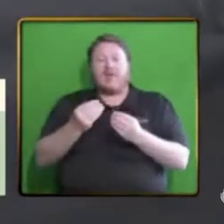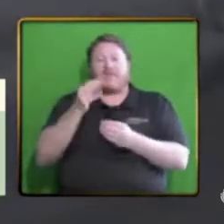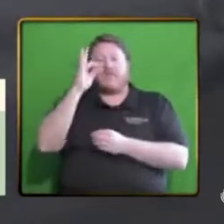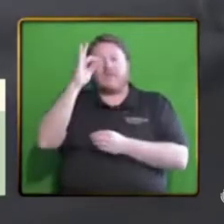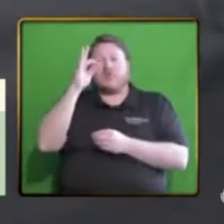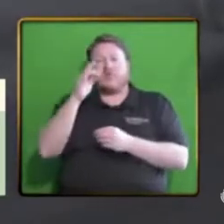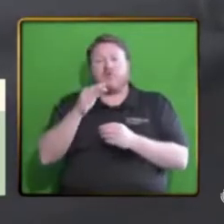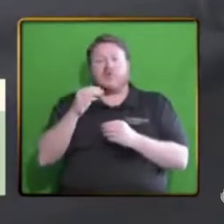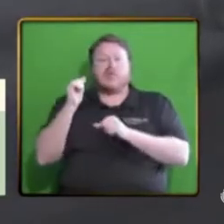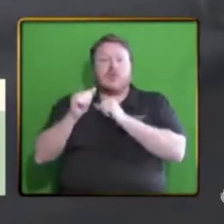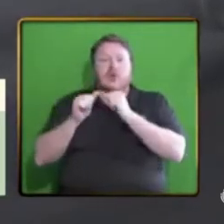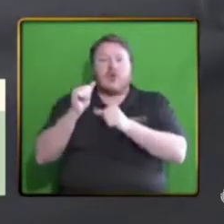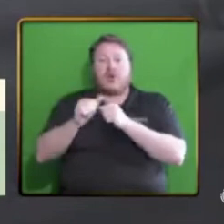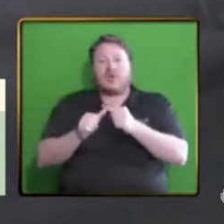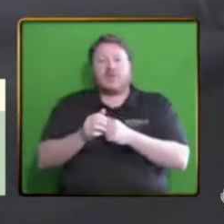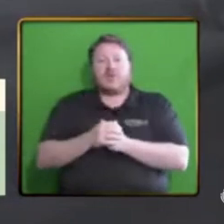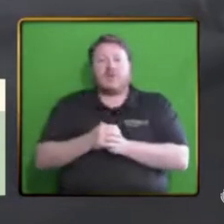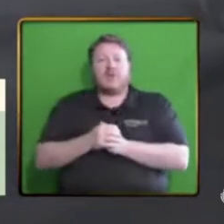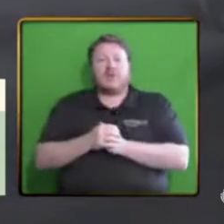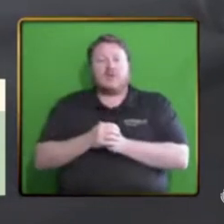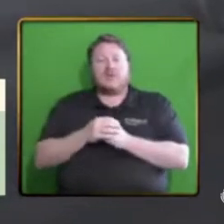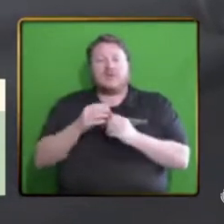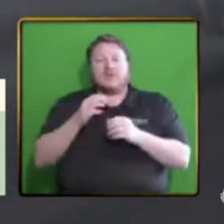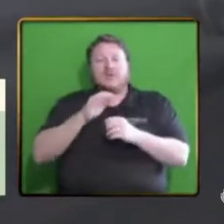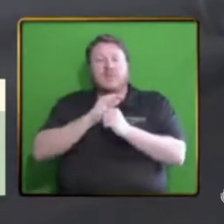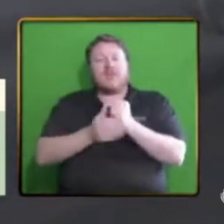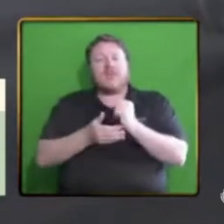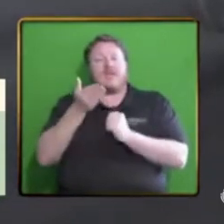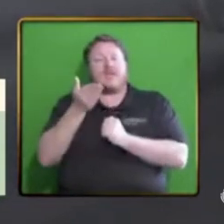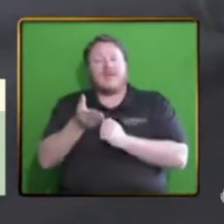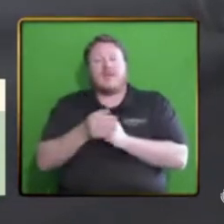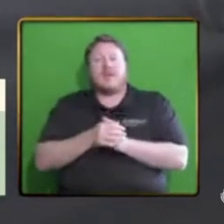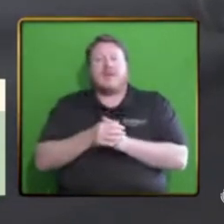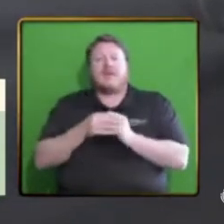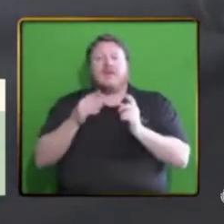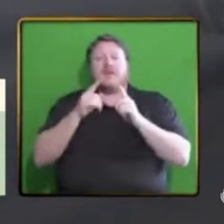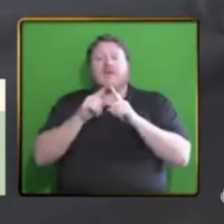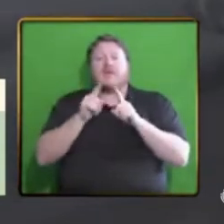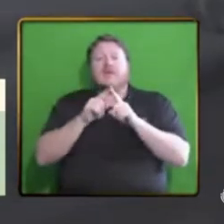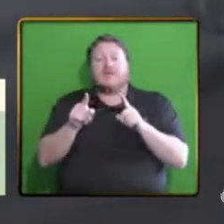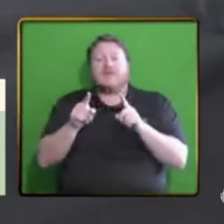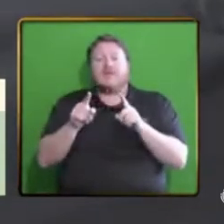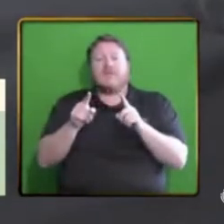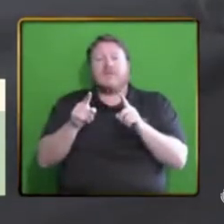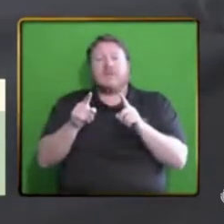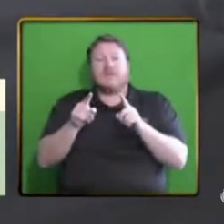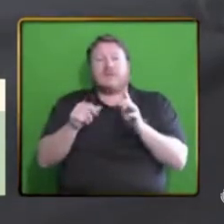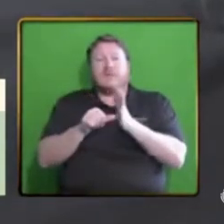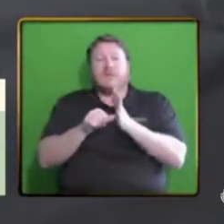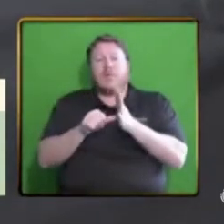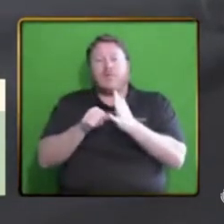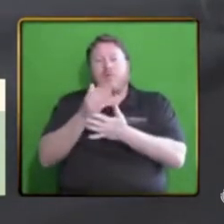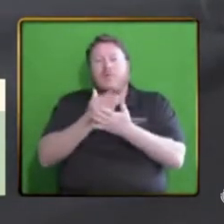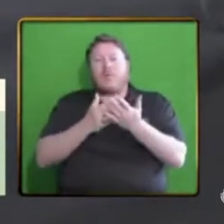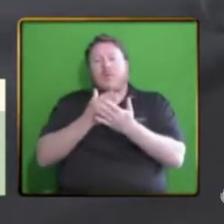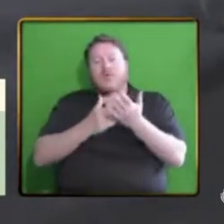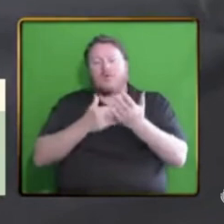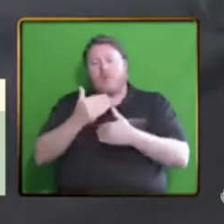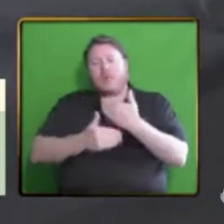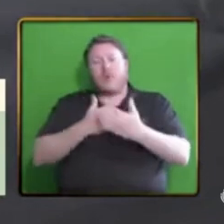generations. And the Pact covers a number of areas critical to the progress of